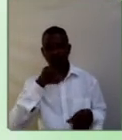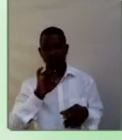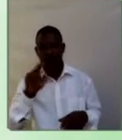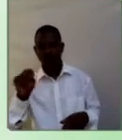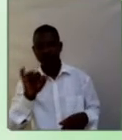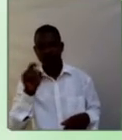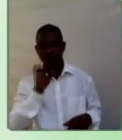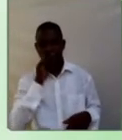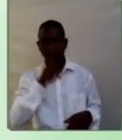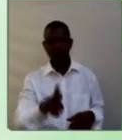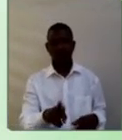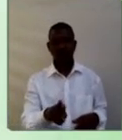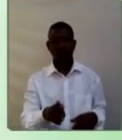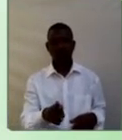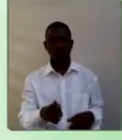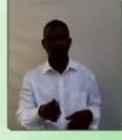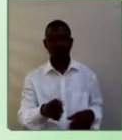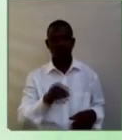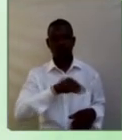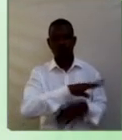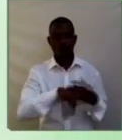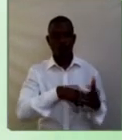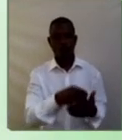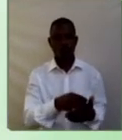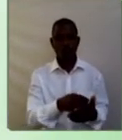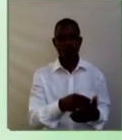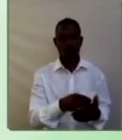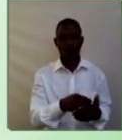Indefinite pronouns are all,